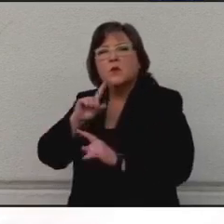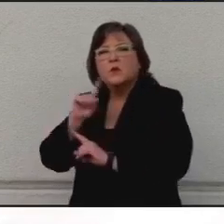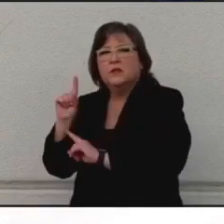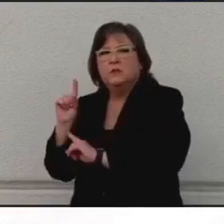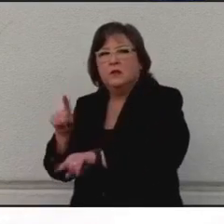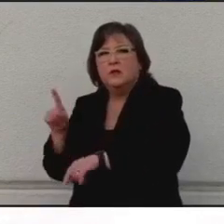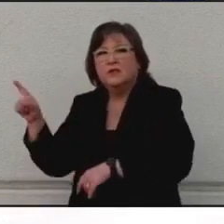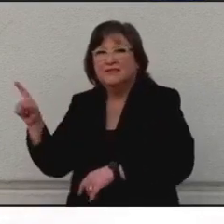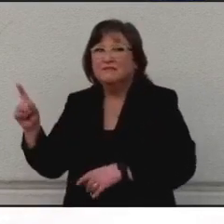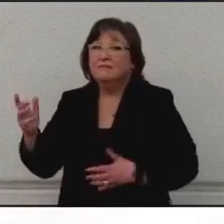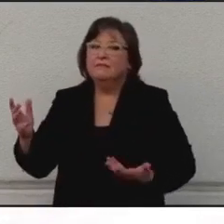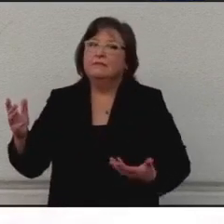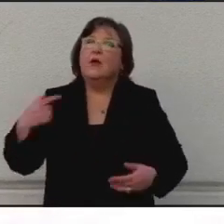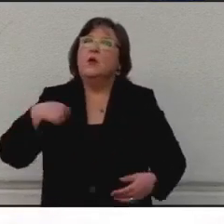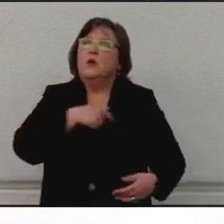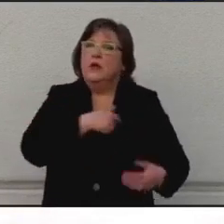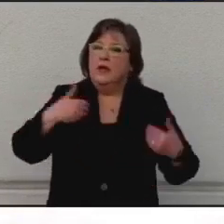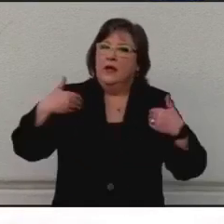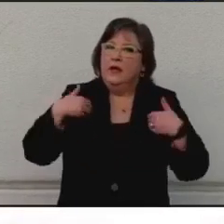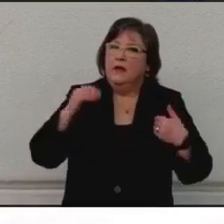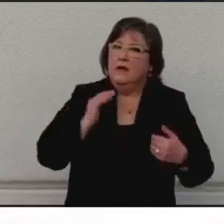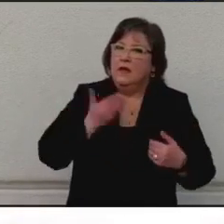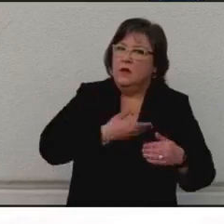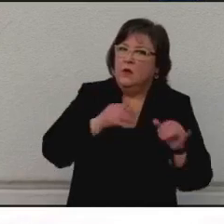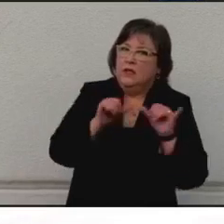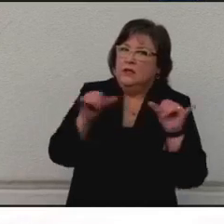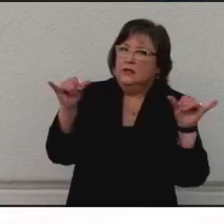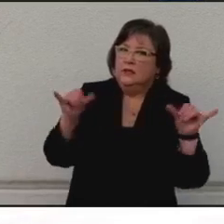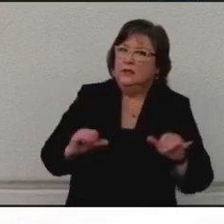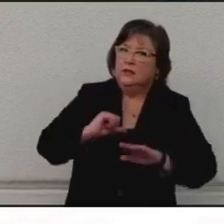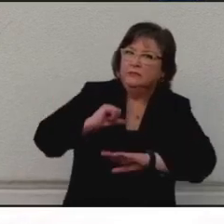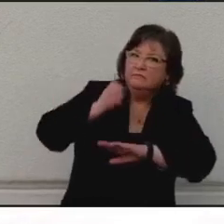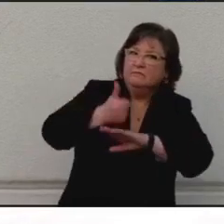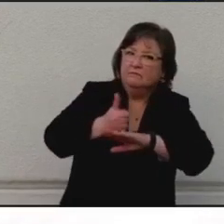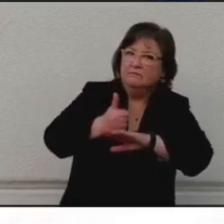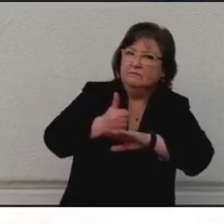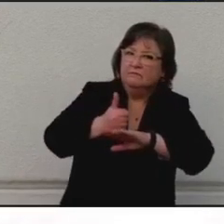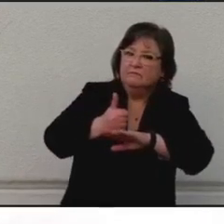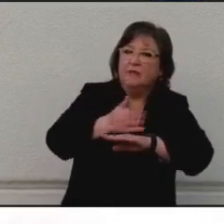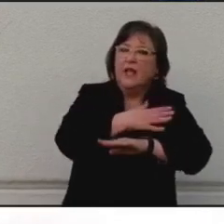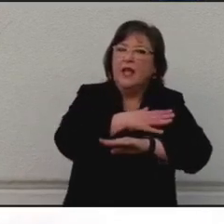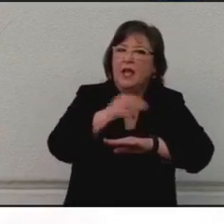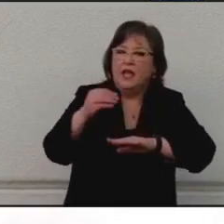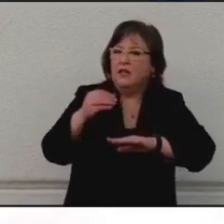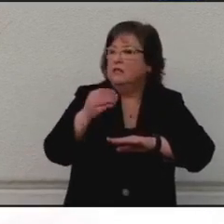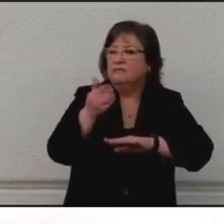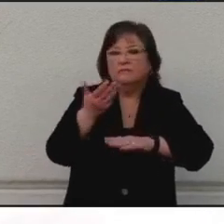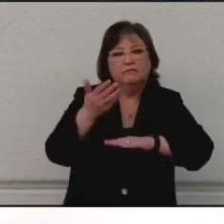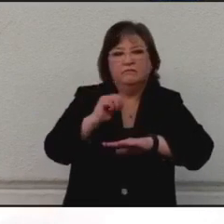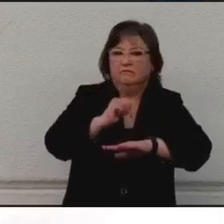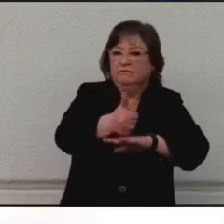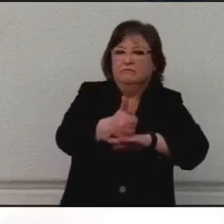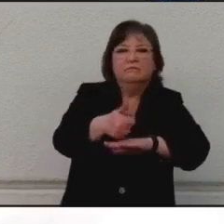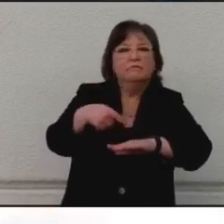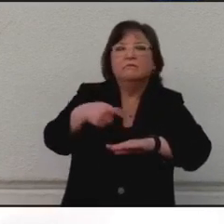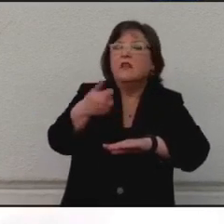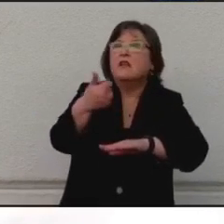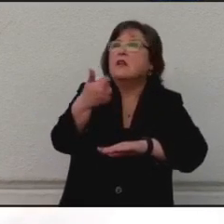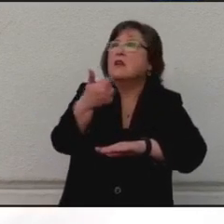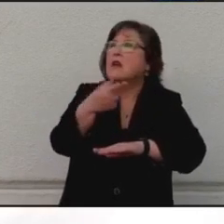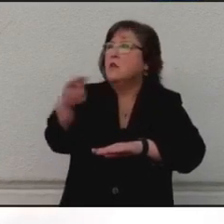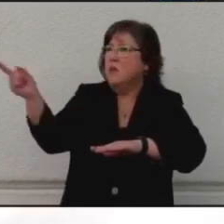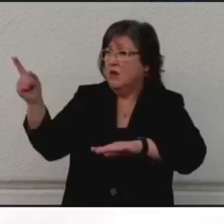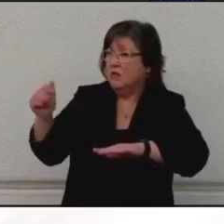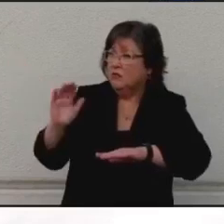We have our systems designed so that anyone who's eligible to be vaccinated gets